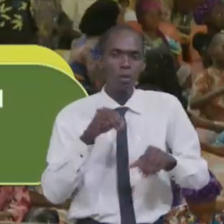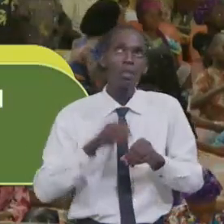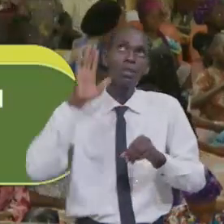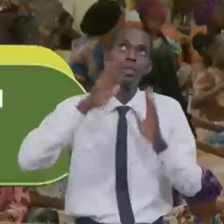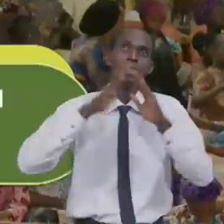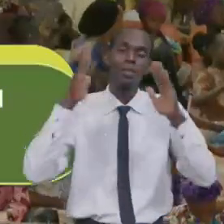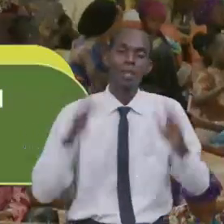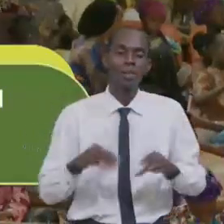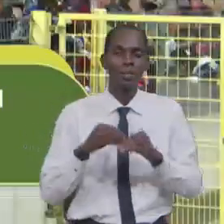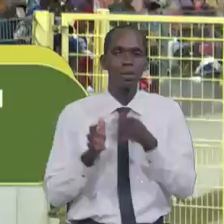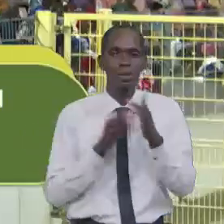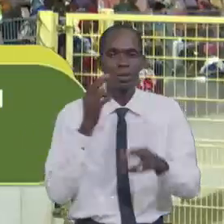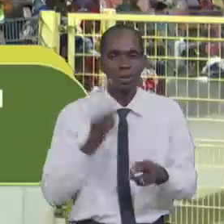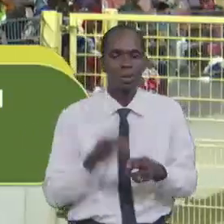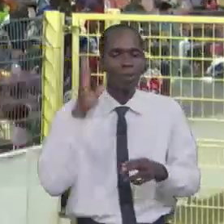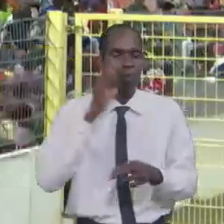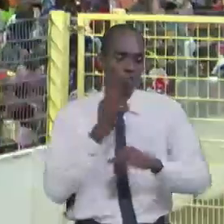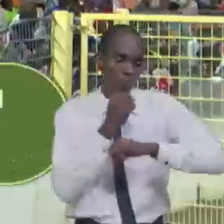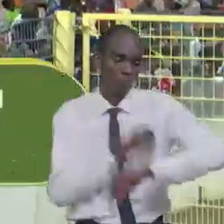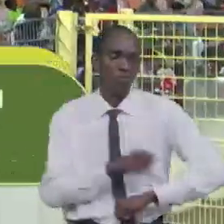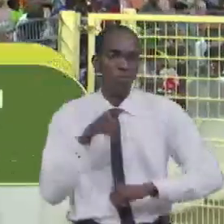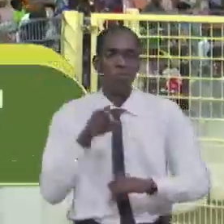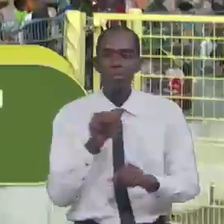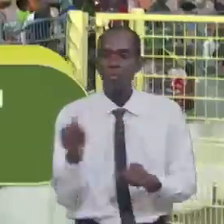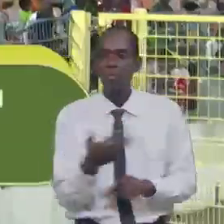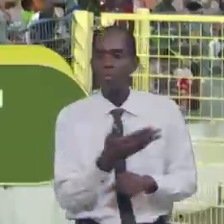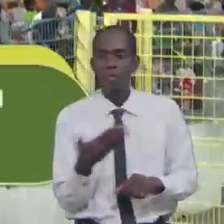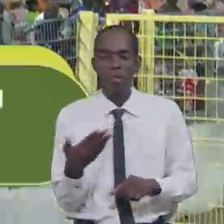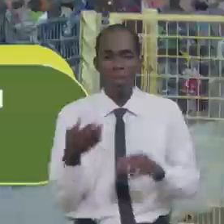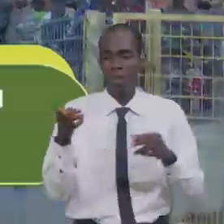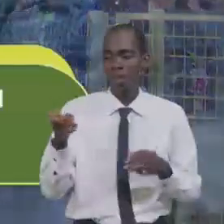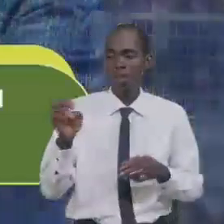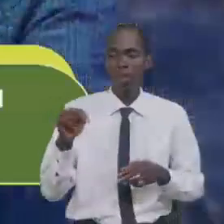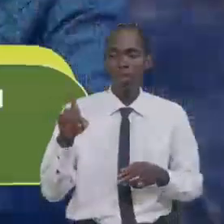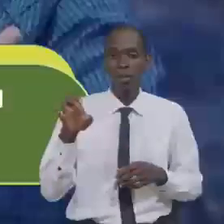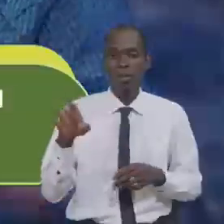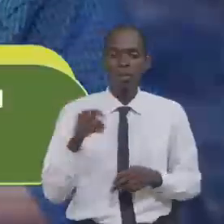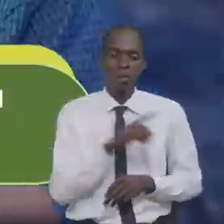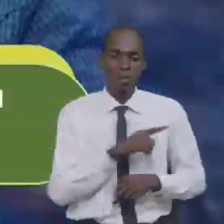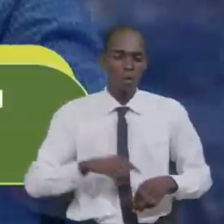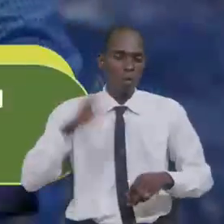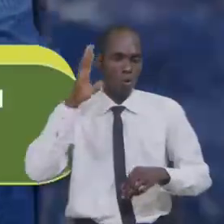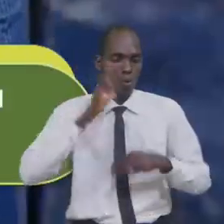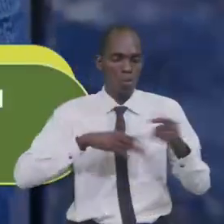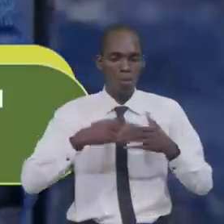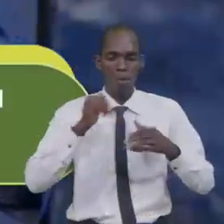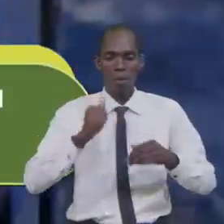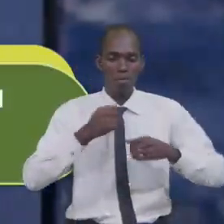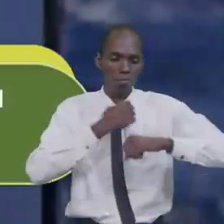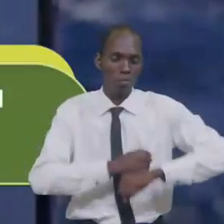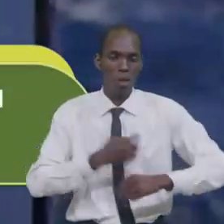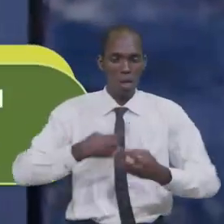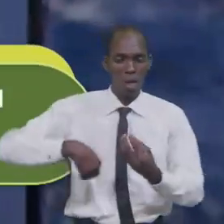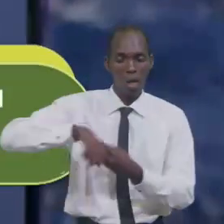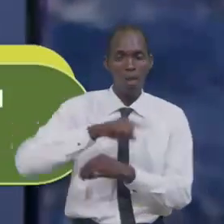I will hedge you. Everything you have, the Lord will set a hedge around you that the enemy will